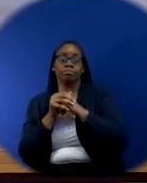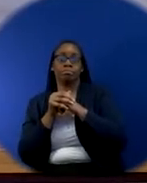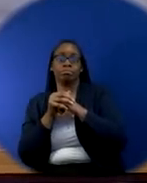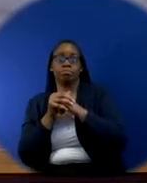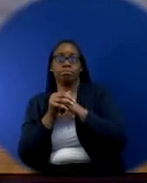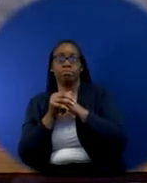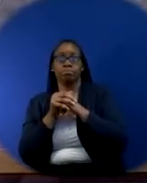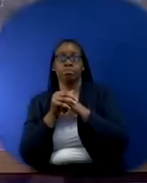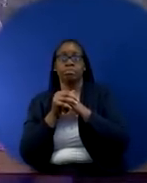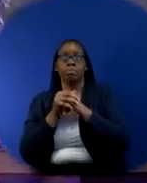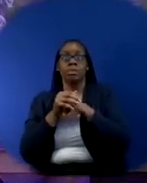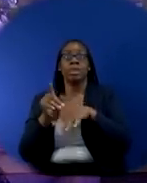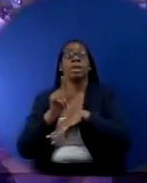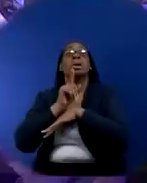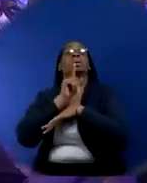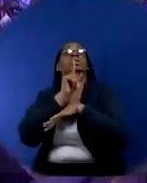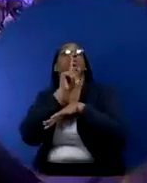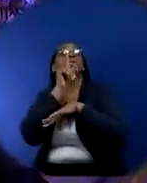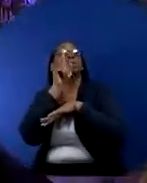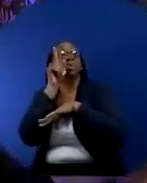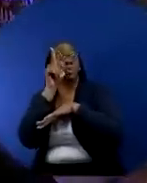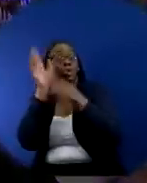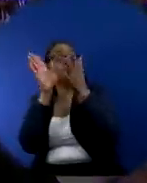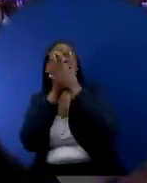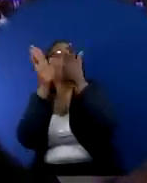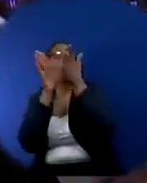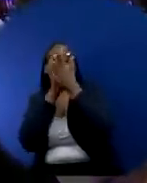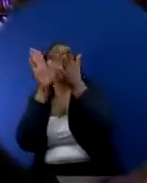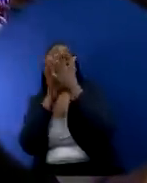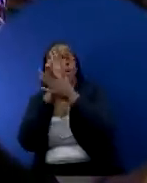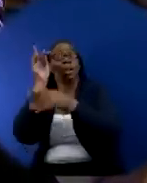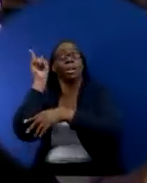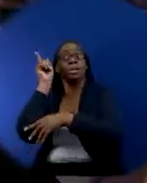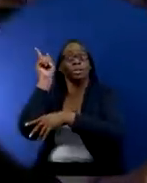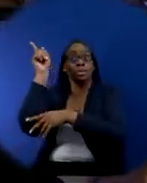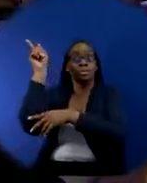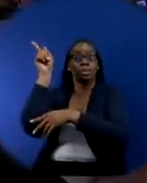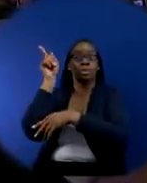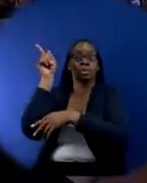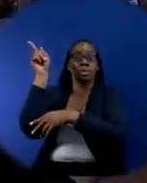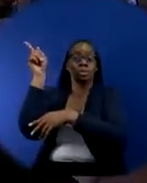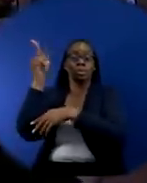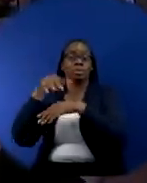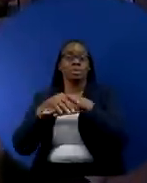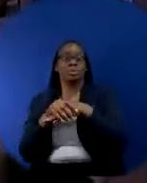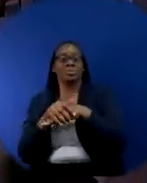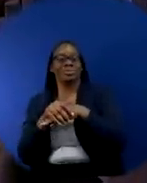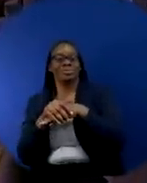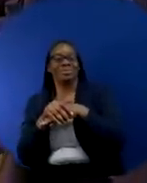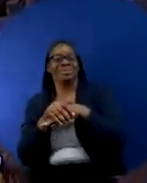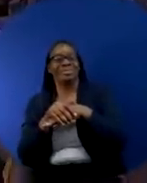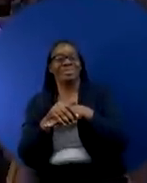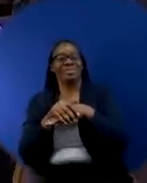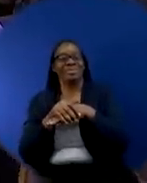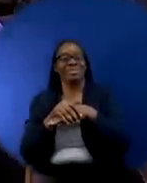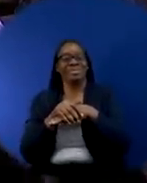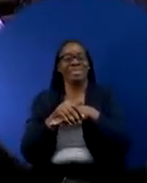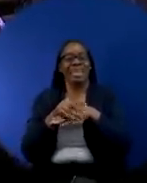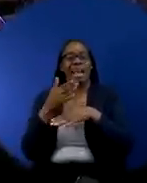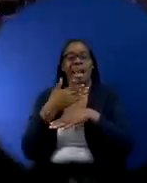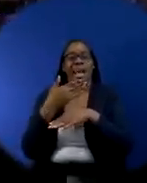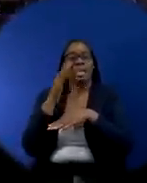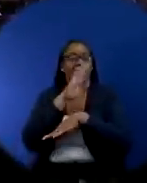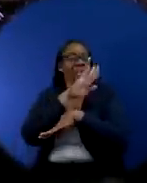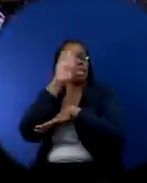but I'm sure gonna praise you. But I'm sure gonna praise you. If that's your testimony, sing